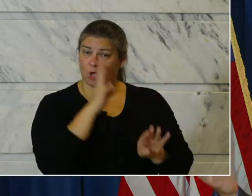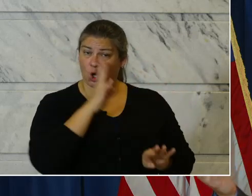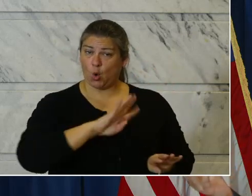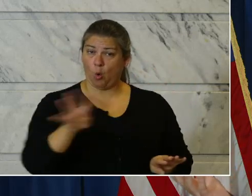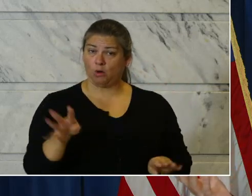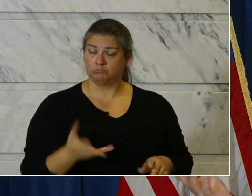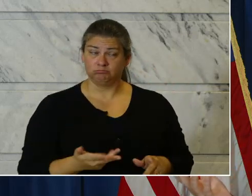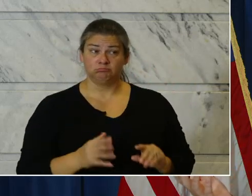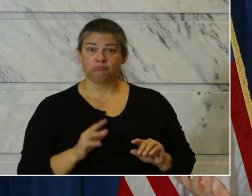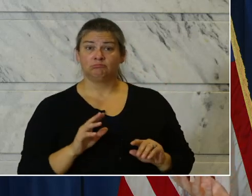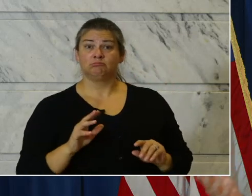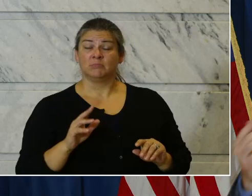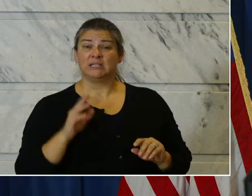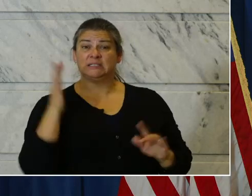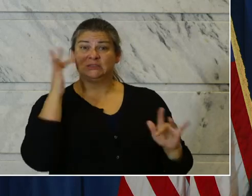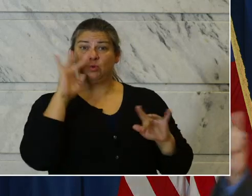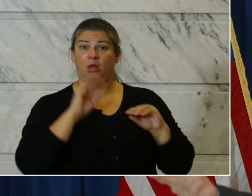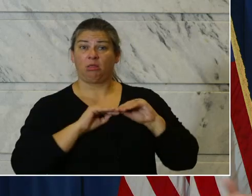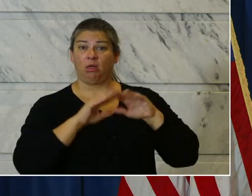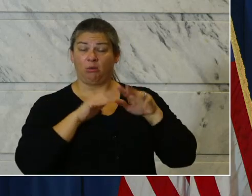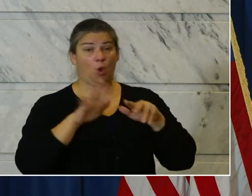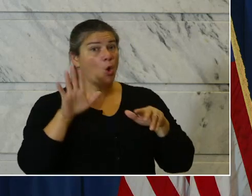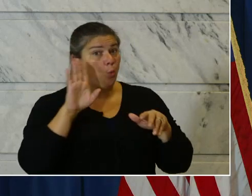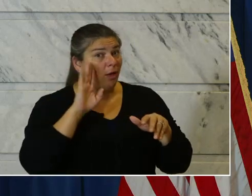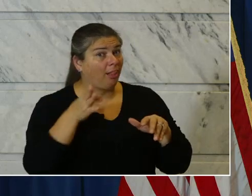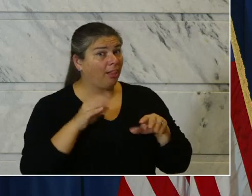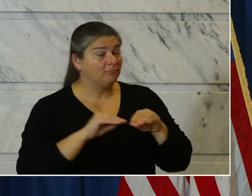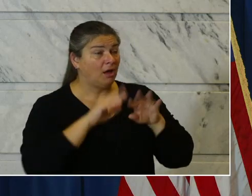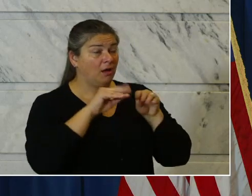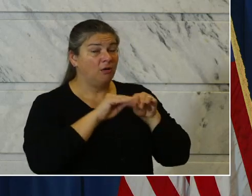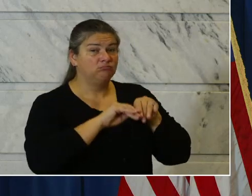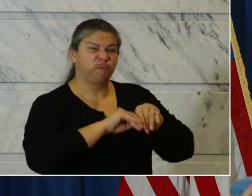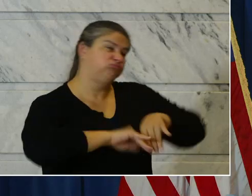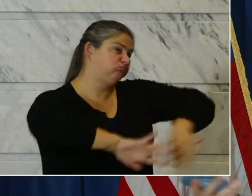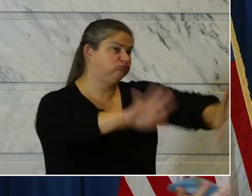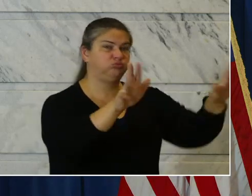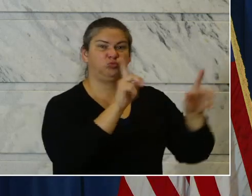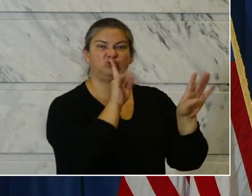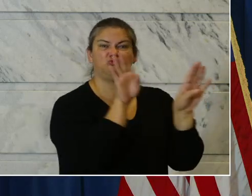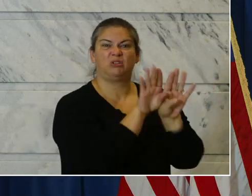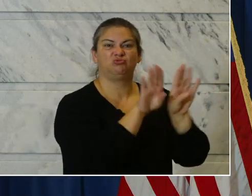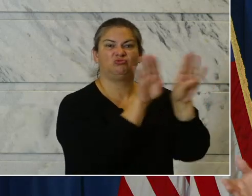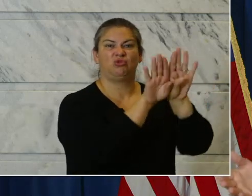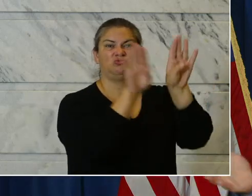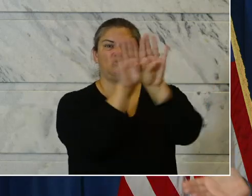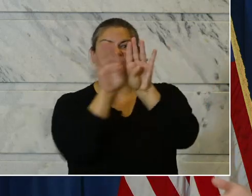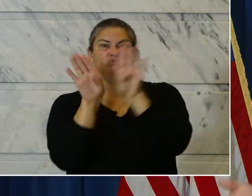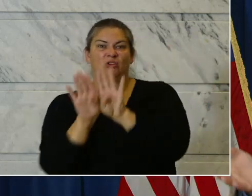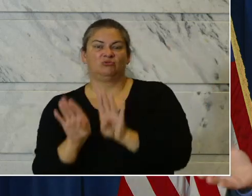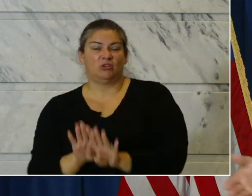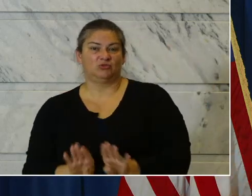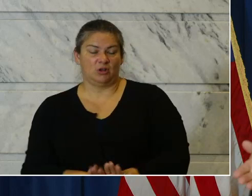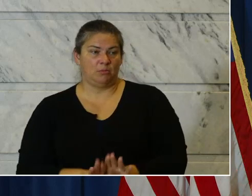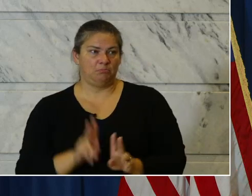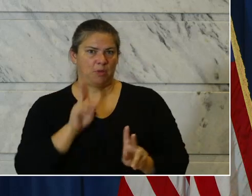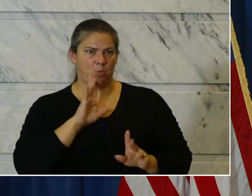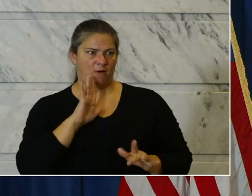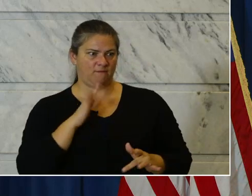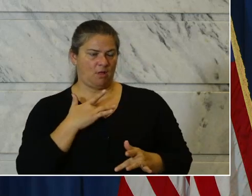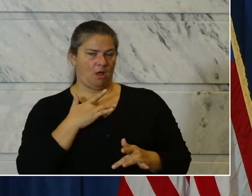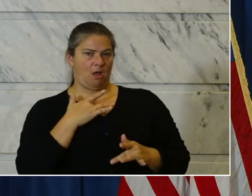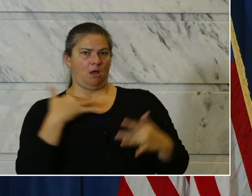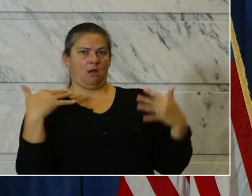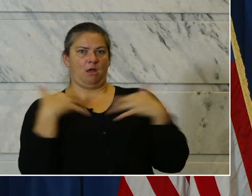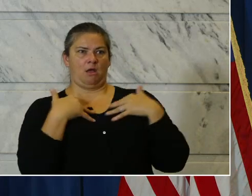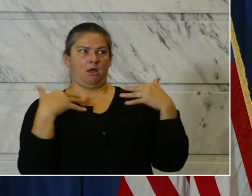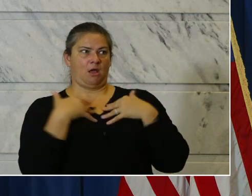takes over, because it will, then things are going to get shut down again, and they'll get shut down by other people. If people start getting scared that when they go there that they're